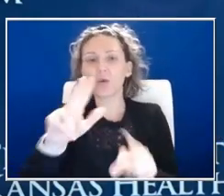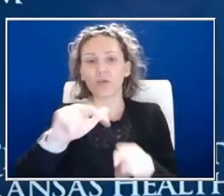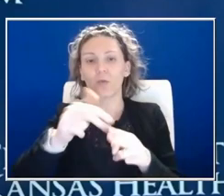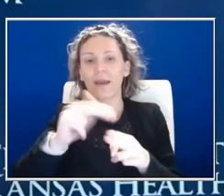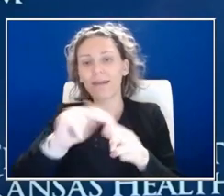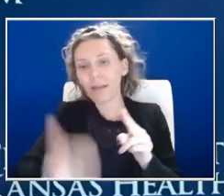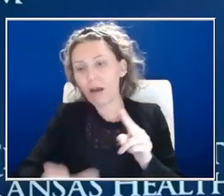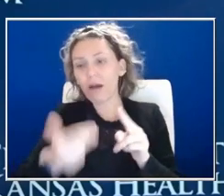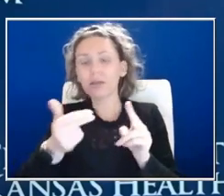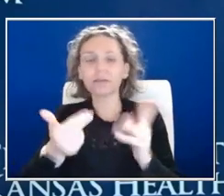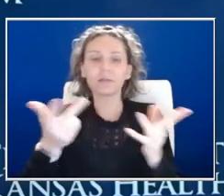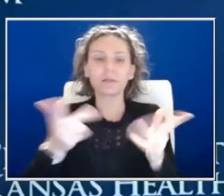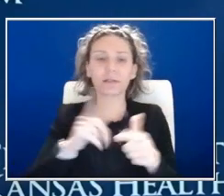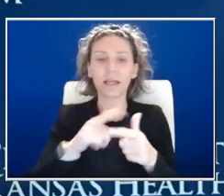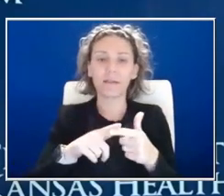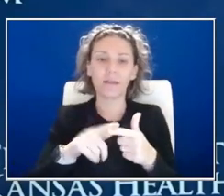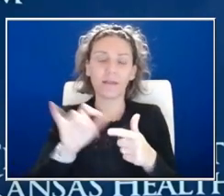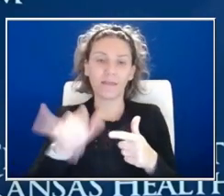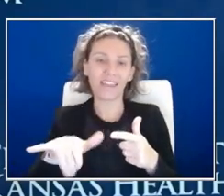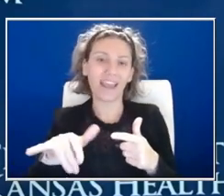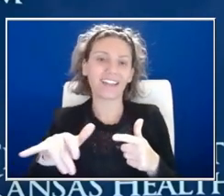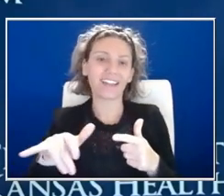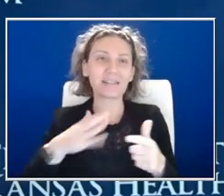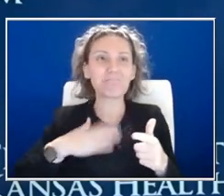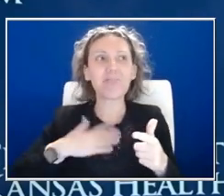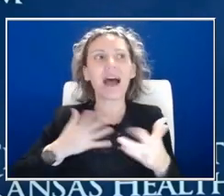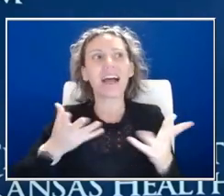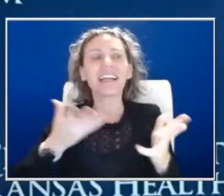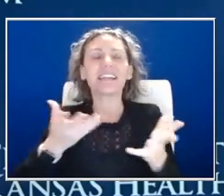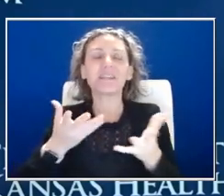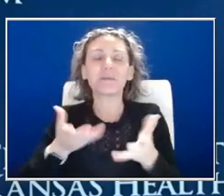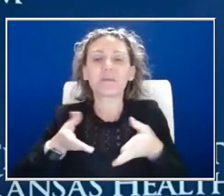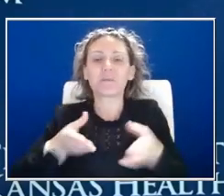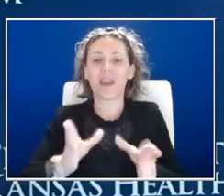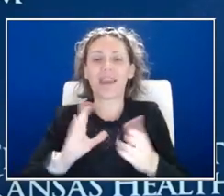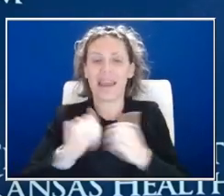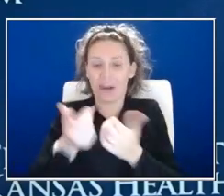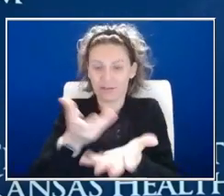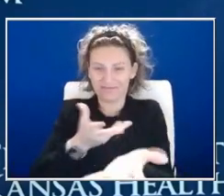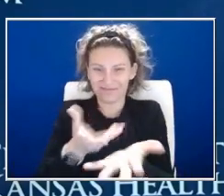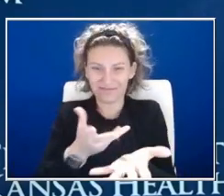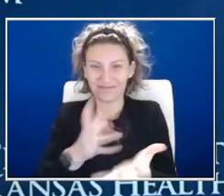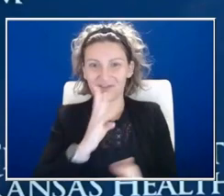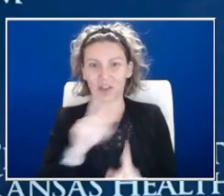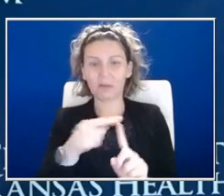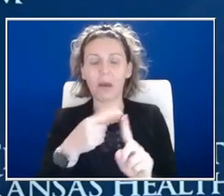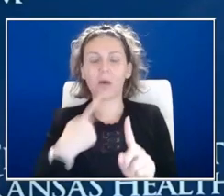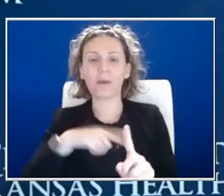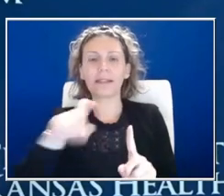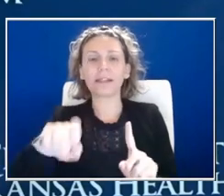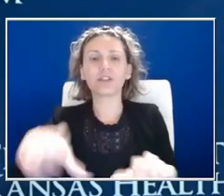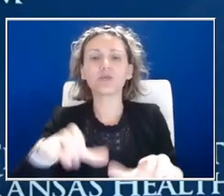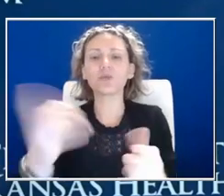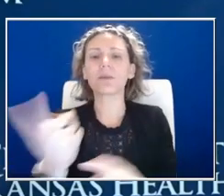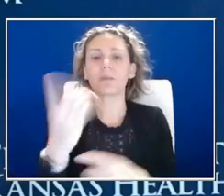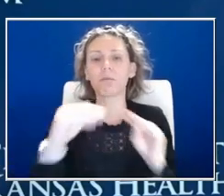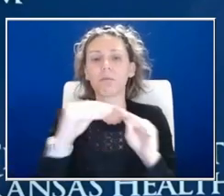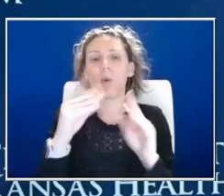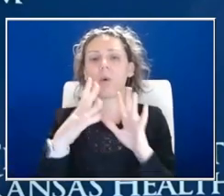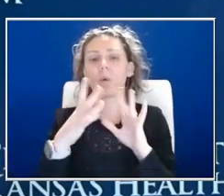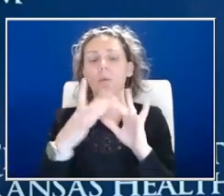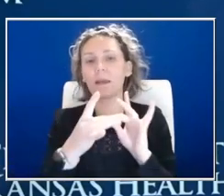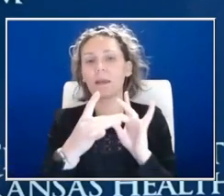that is my sort of way to start talking about, I think we need to do something more about this, either some lab work or have you